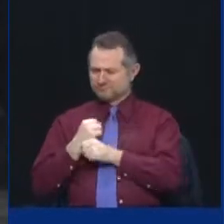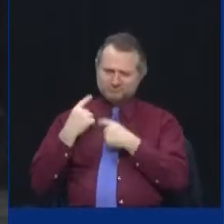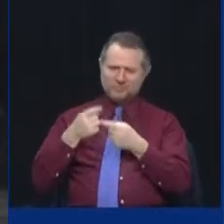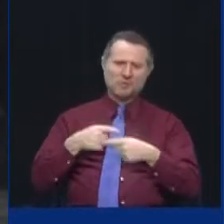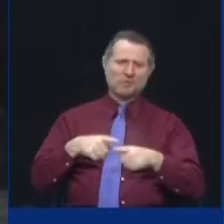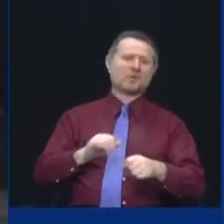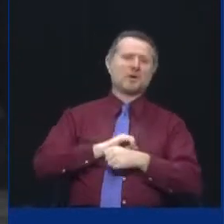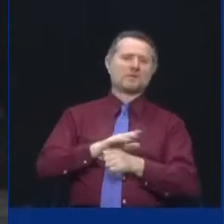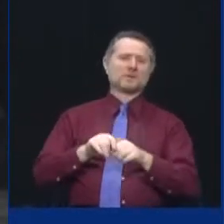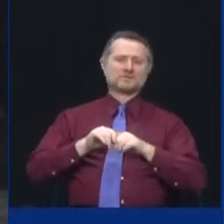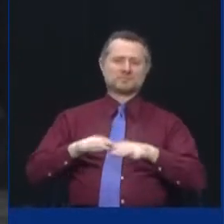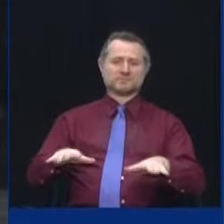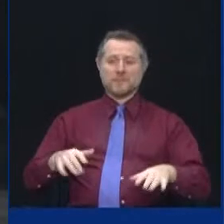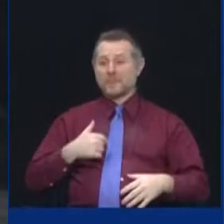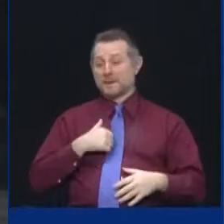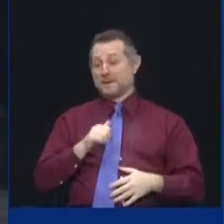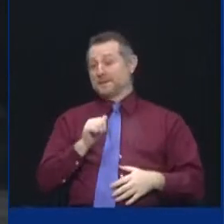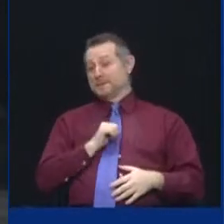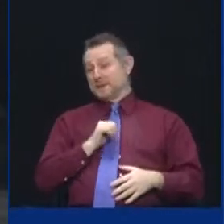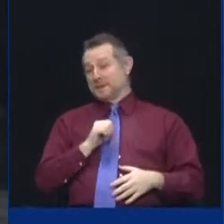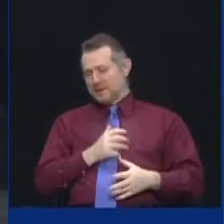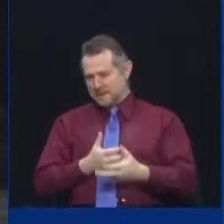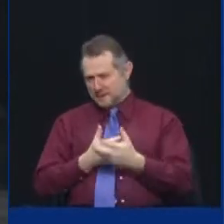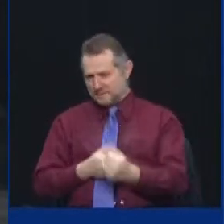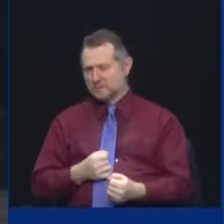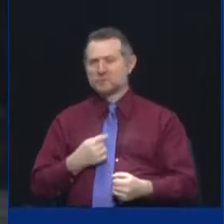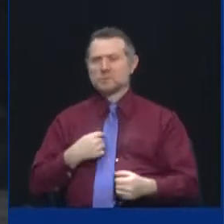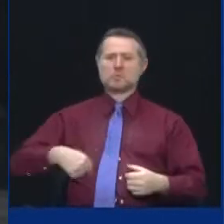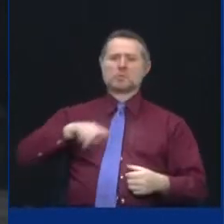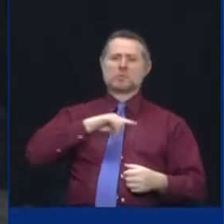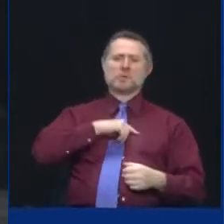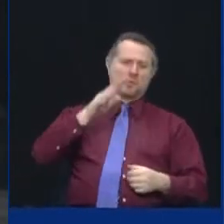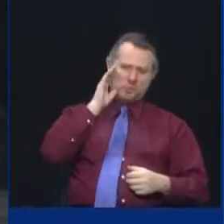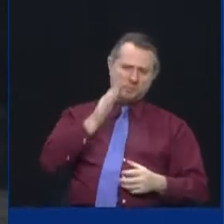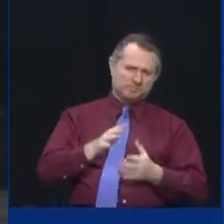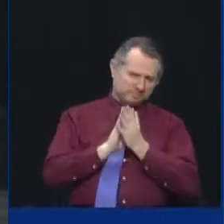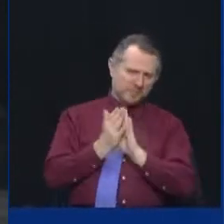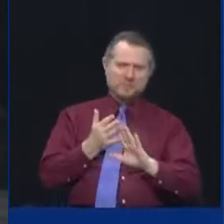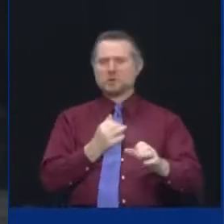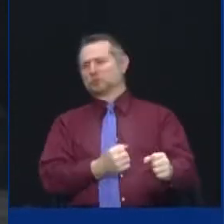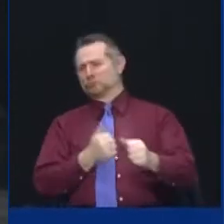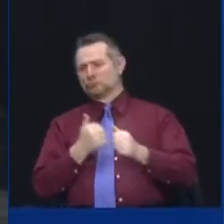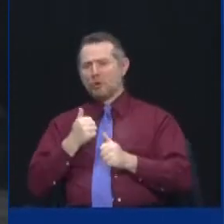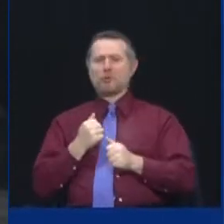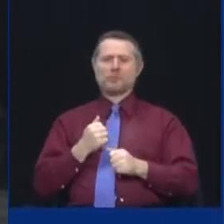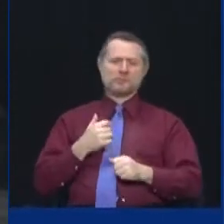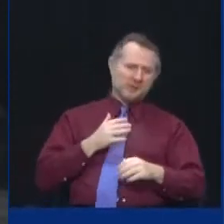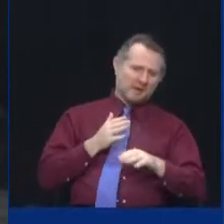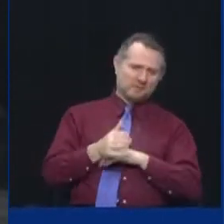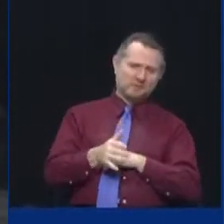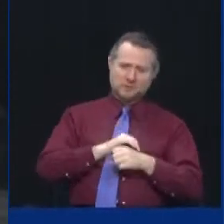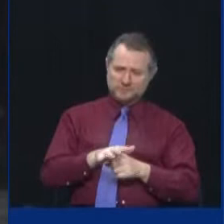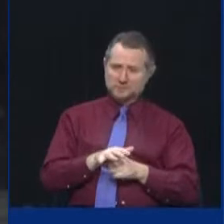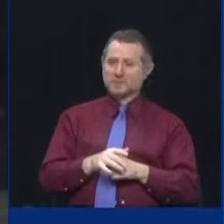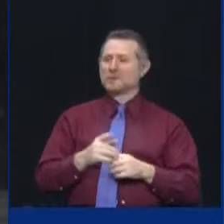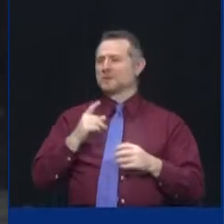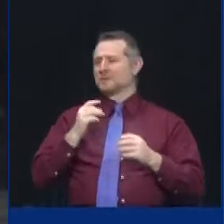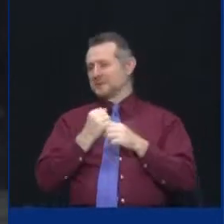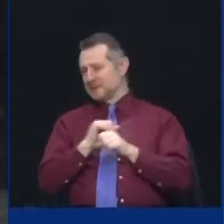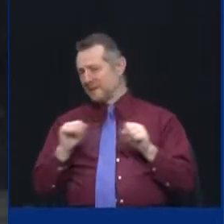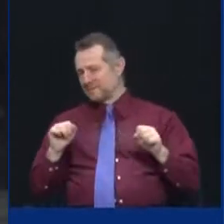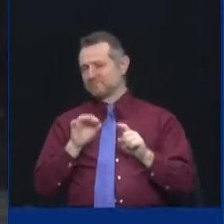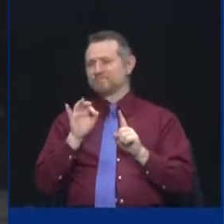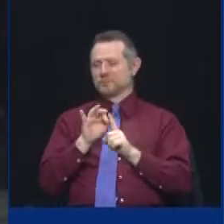confident that we will emerge from this public health crisis and be stronger. Safety is our #1